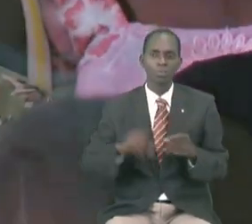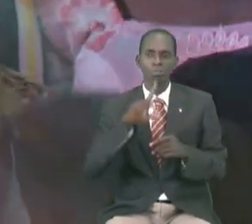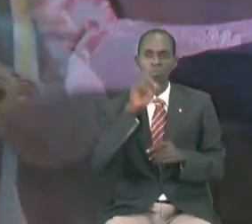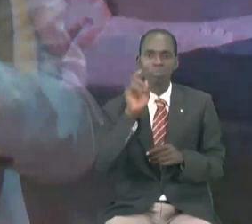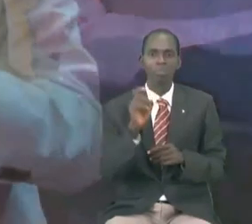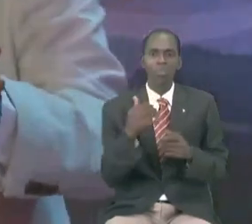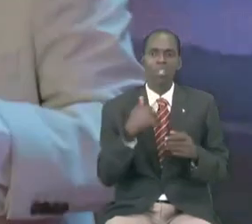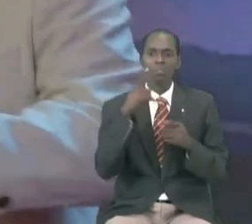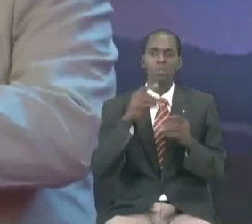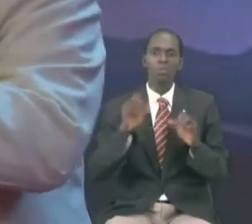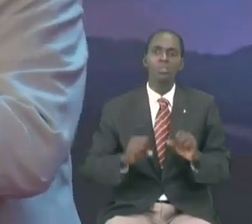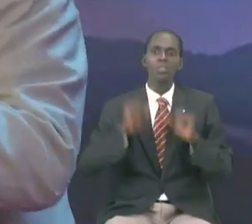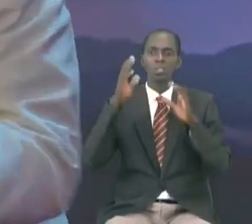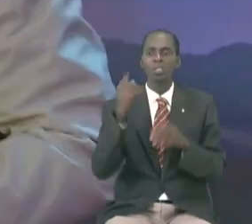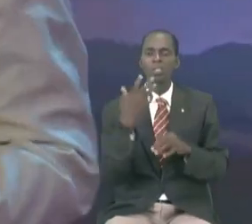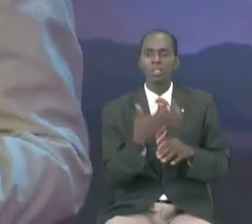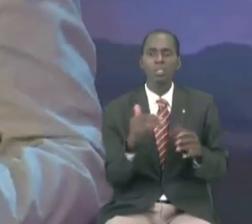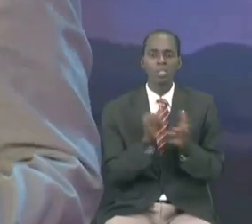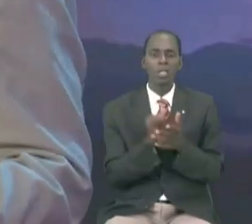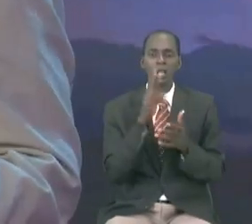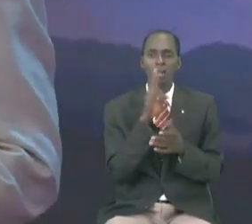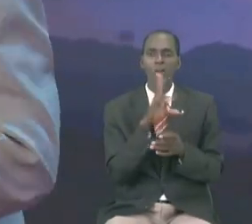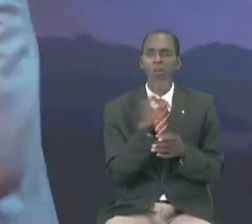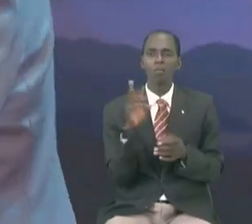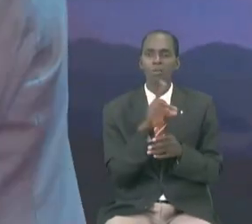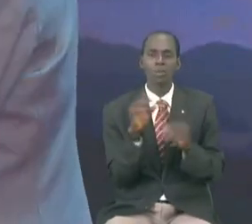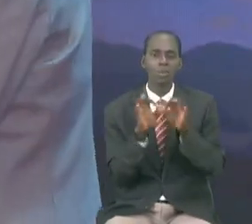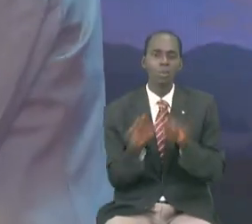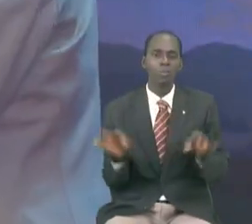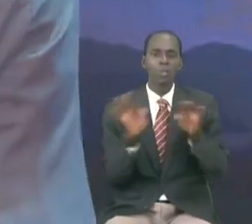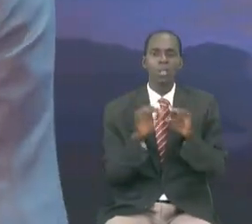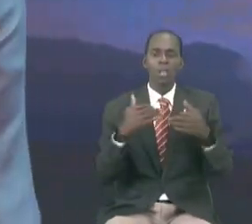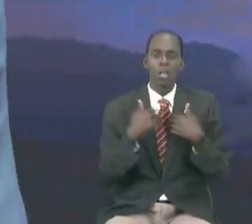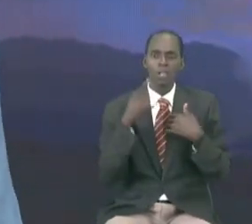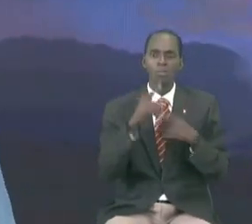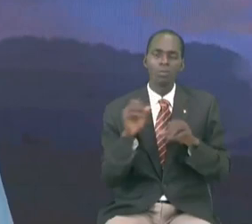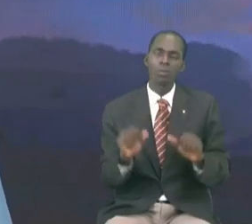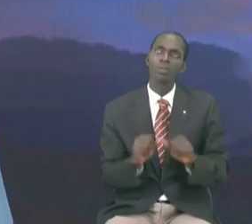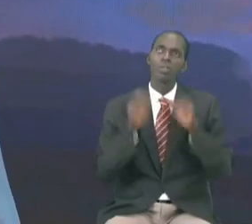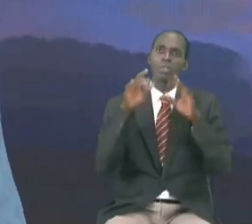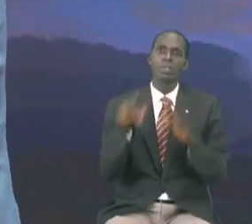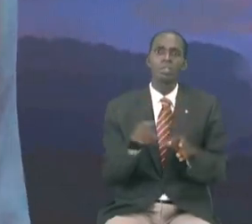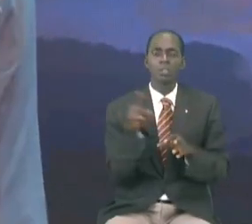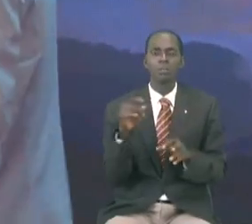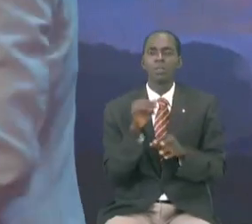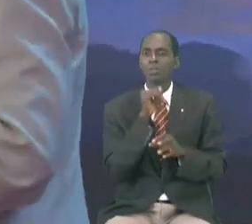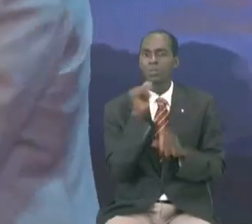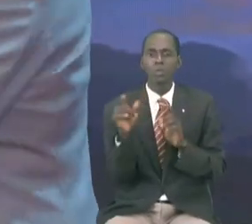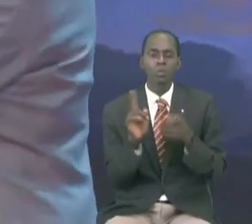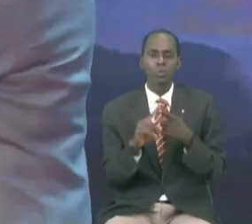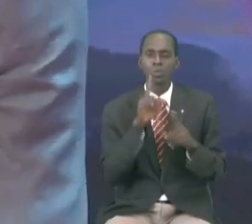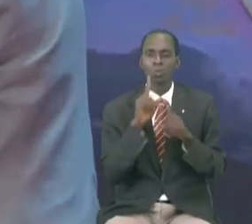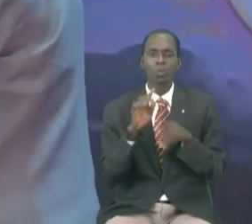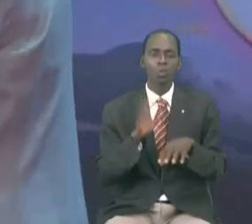very important, almost indispensable to the human life. What have you consecrated? And what have you